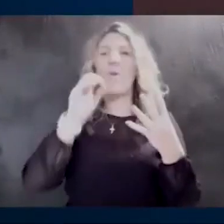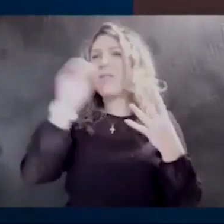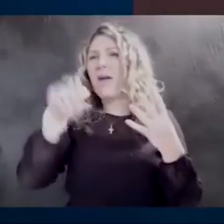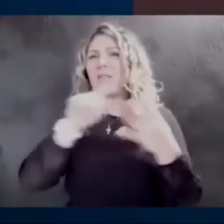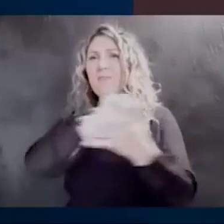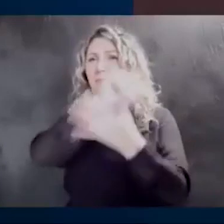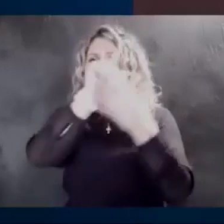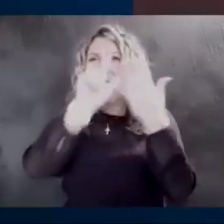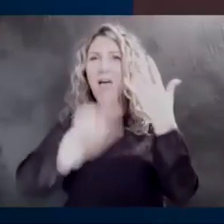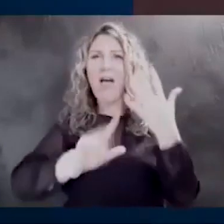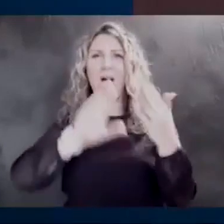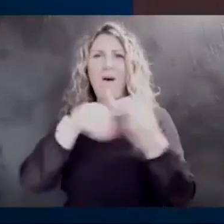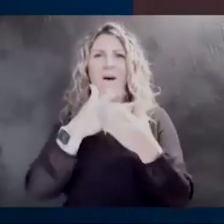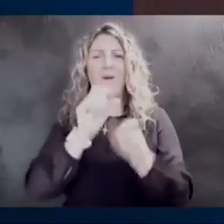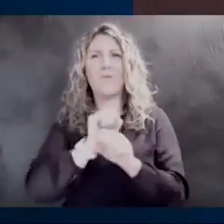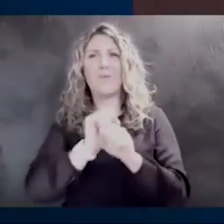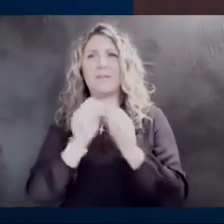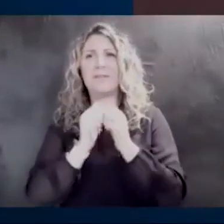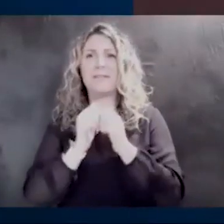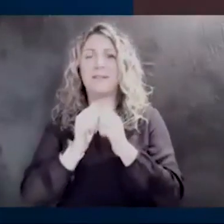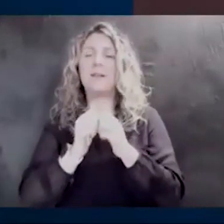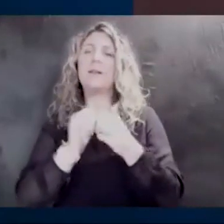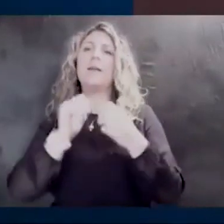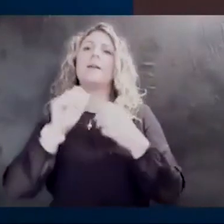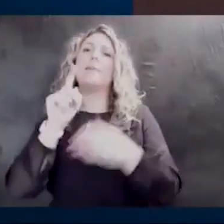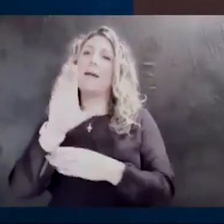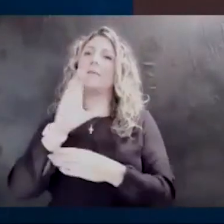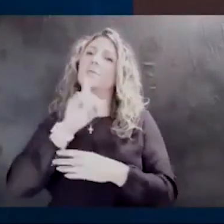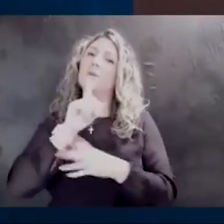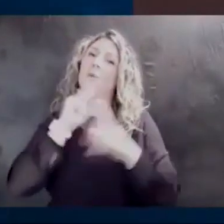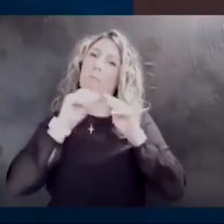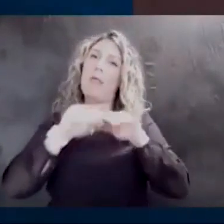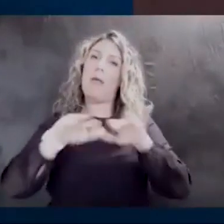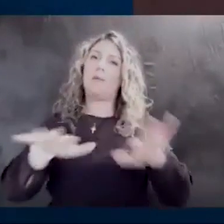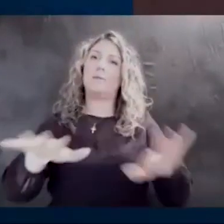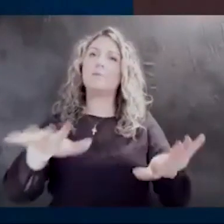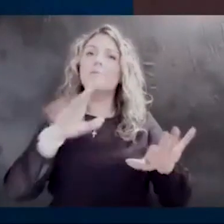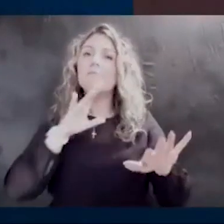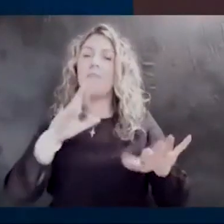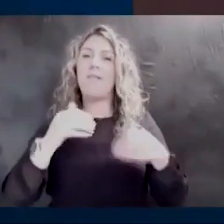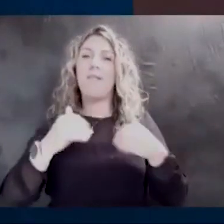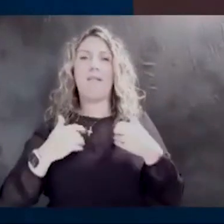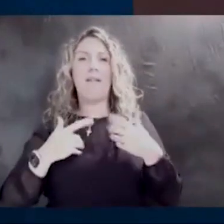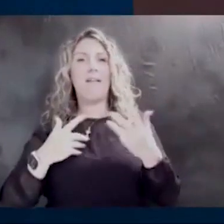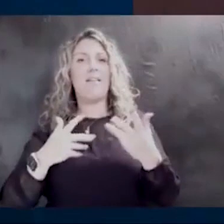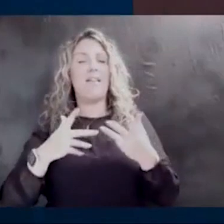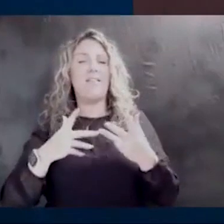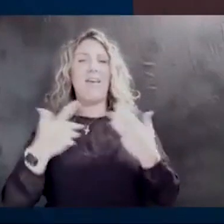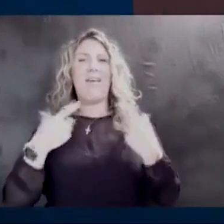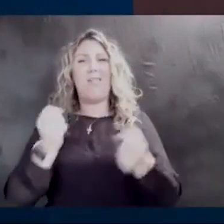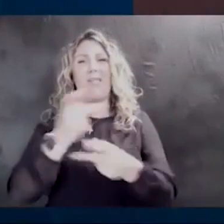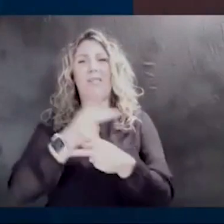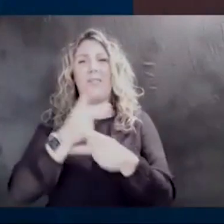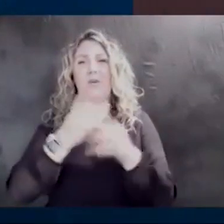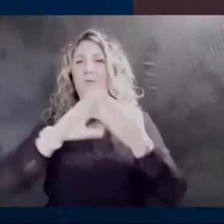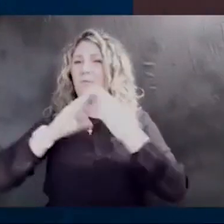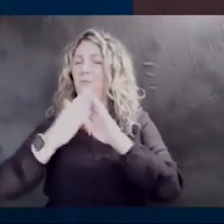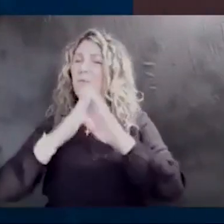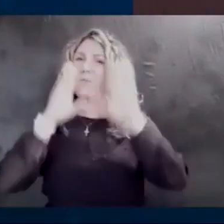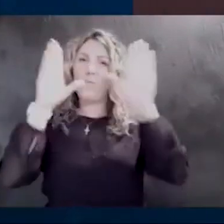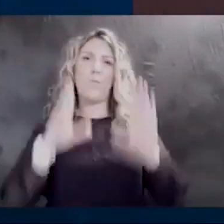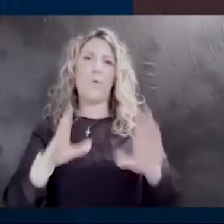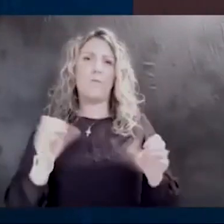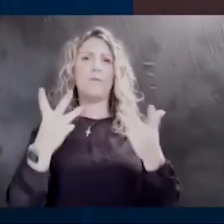together. Kansas City is actually very blessed to have a great healthcare community. And we have a lot of great hospitals, a lot of great systems, a lot